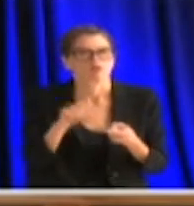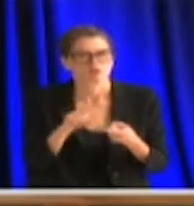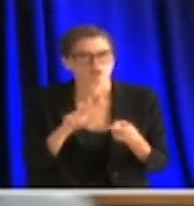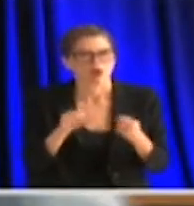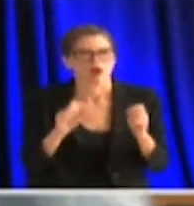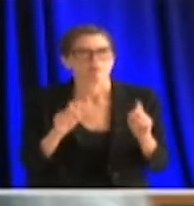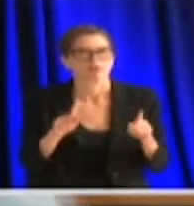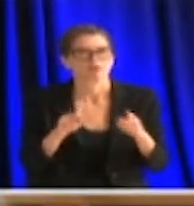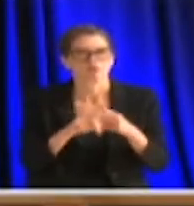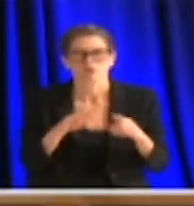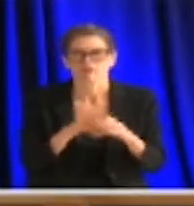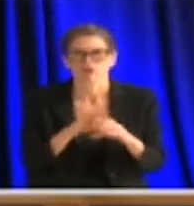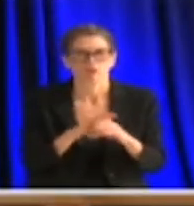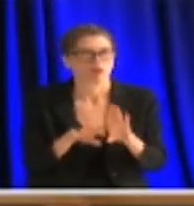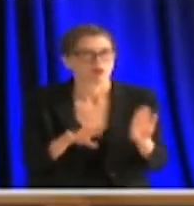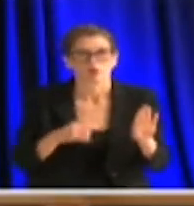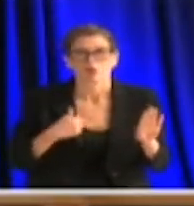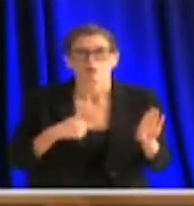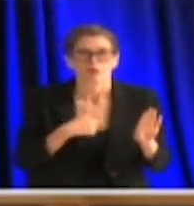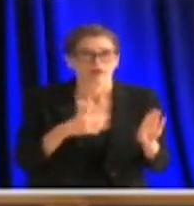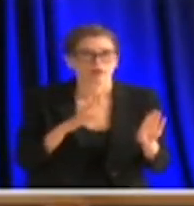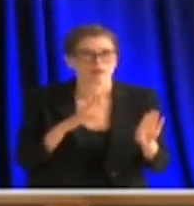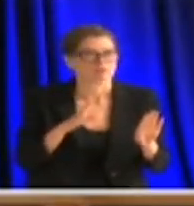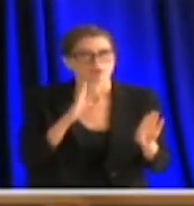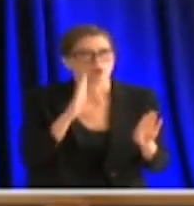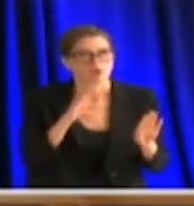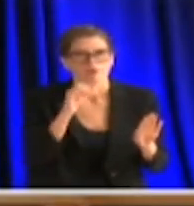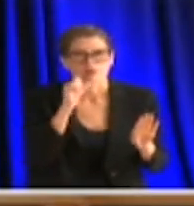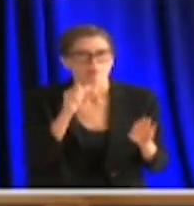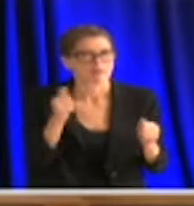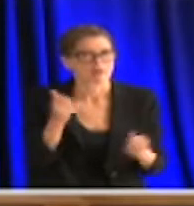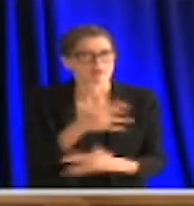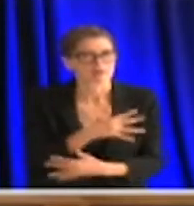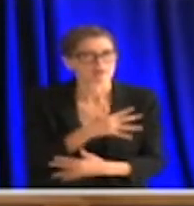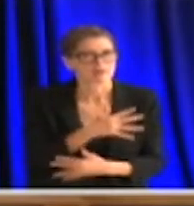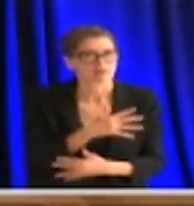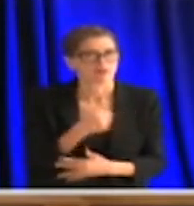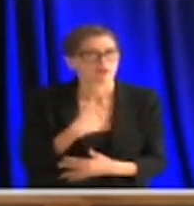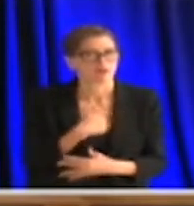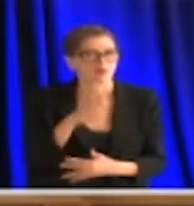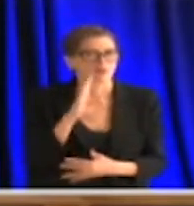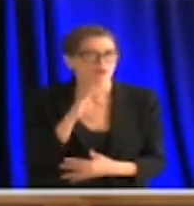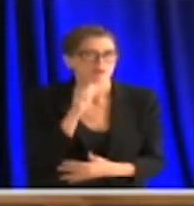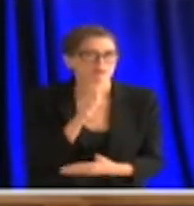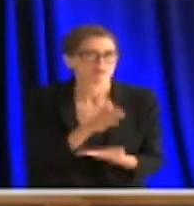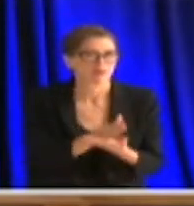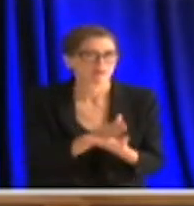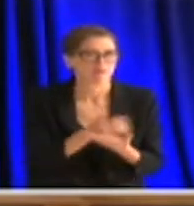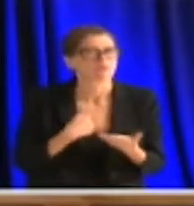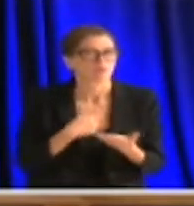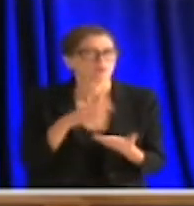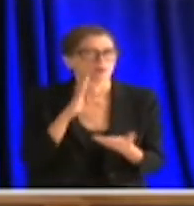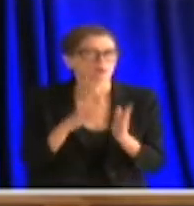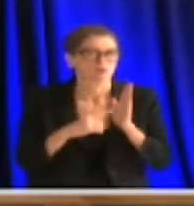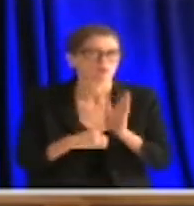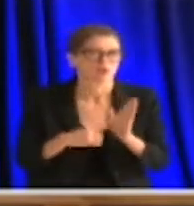will not be stopped. We will not be intimidated. We will show the world, and we will show Georgia that